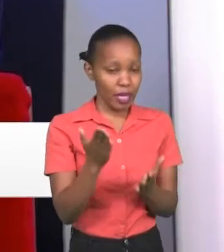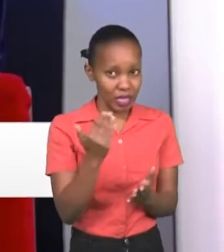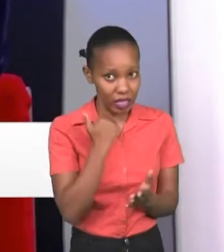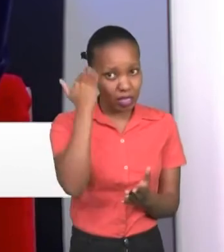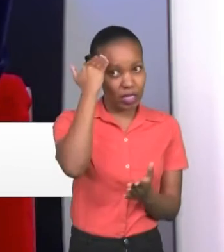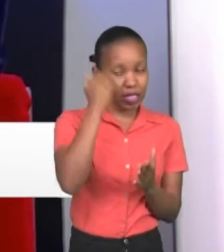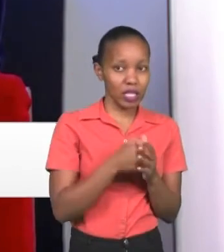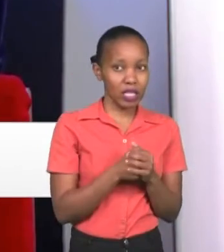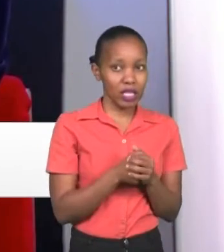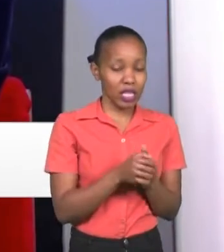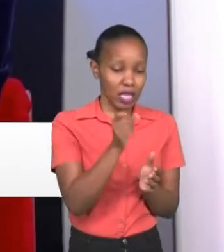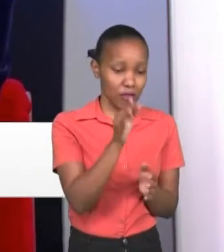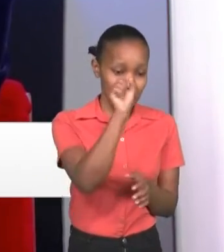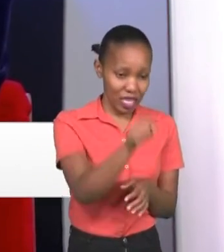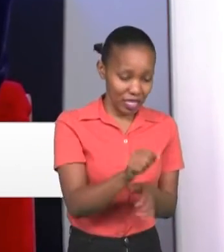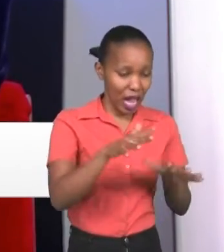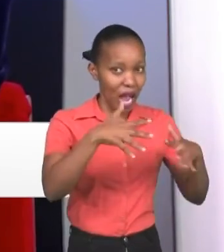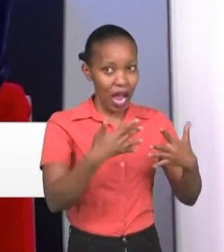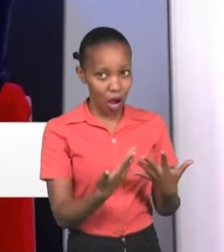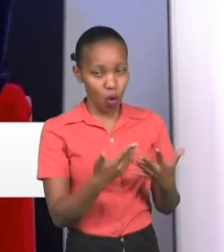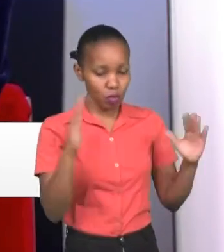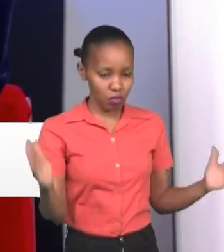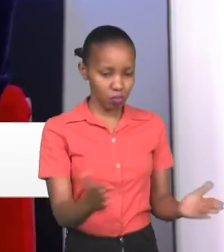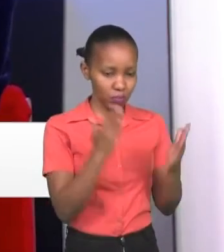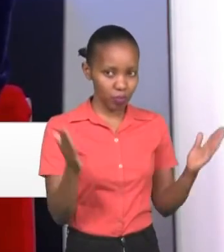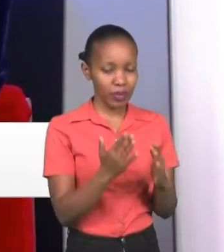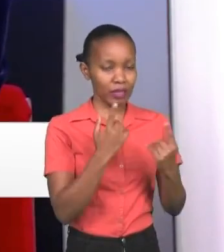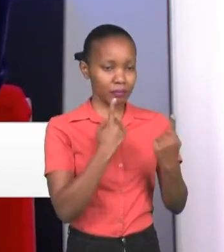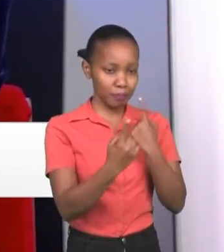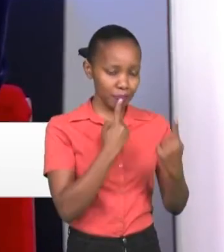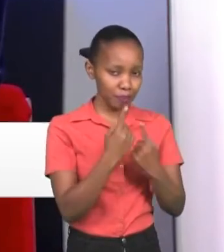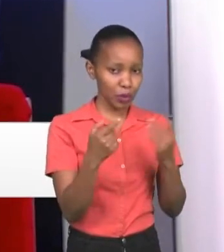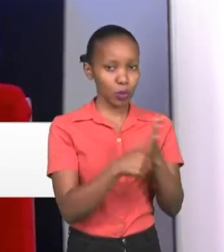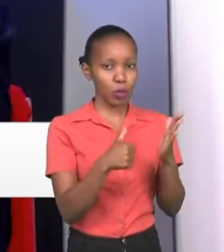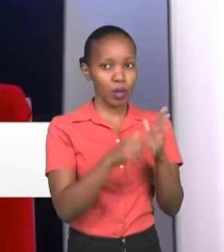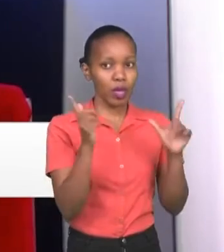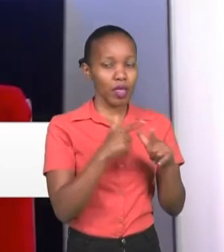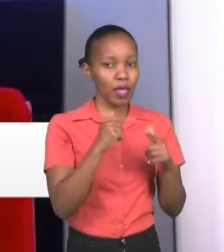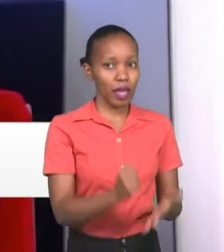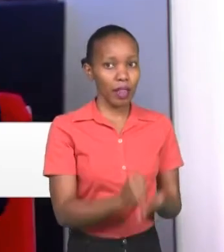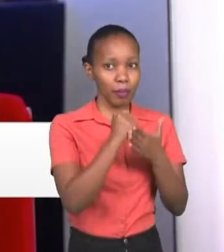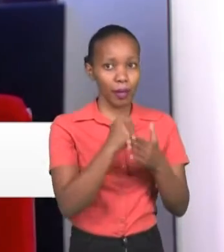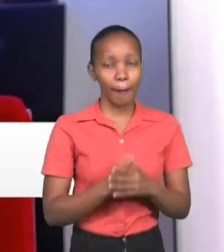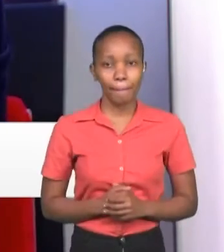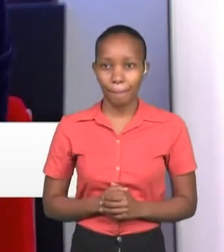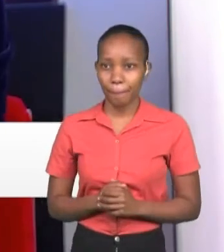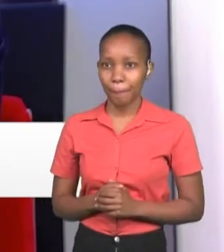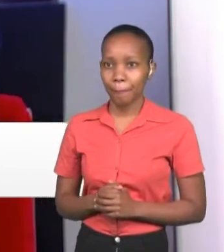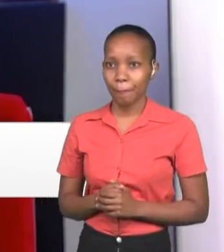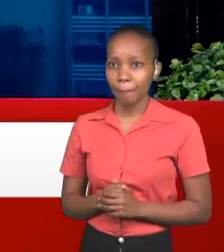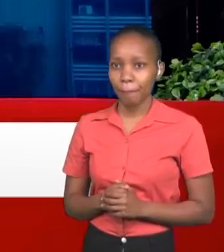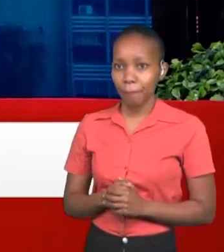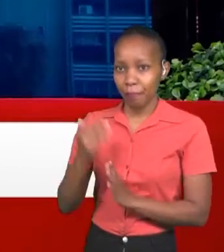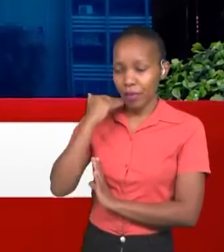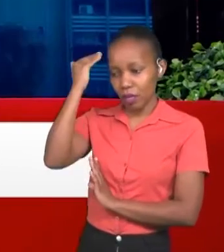something? And if yes, how do they encourage him to speak up so that they can be of help? Yes. Your question. You see,